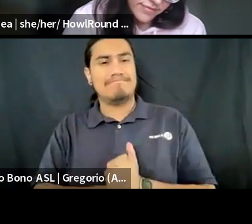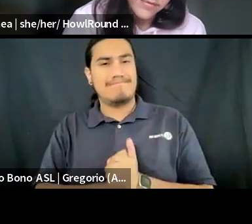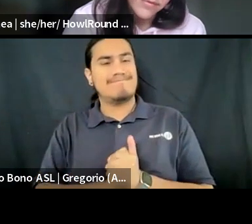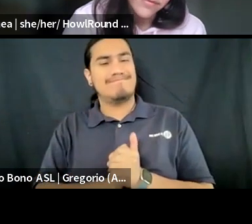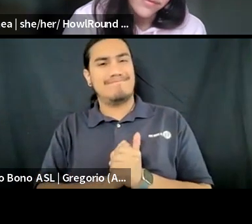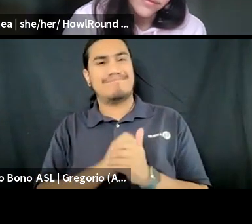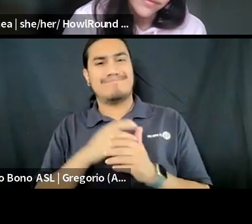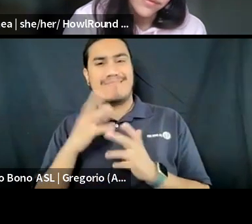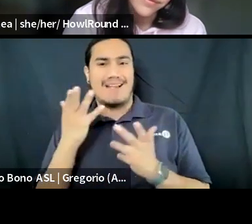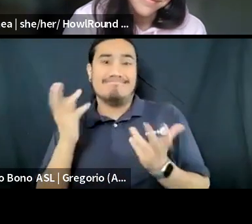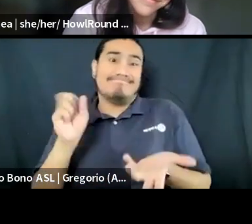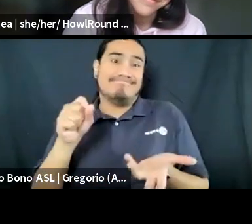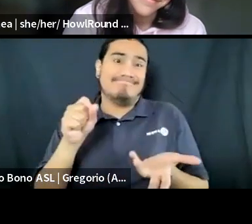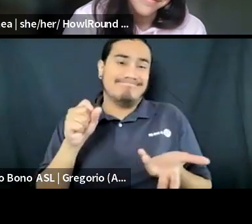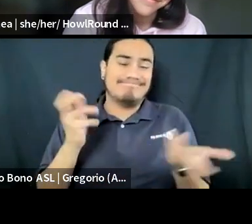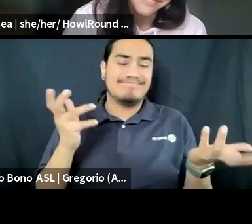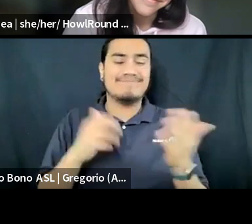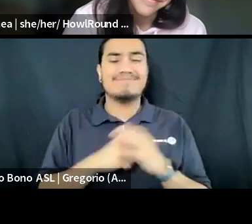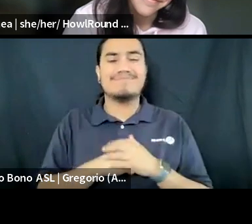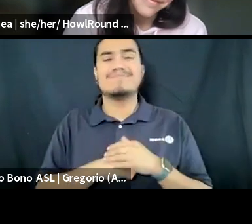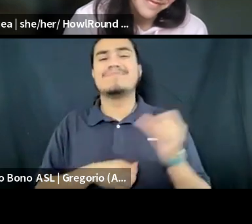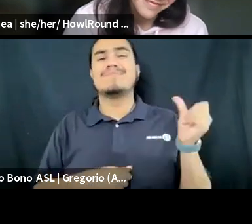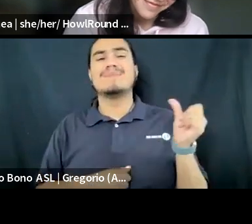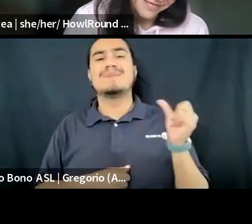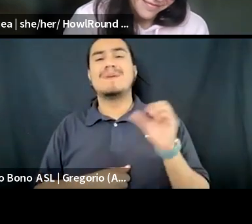how, yeah. So